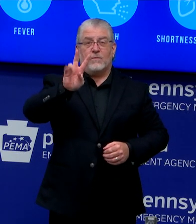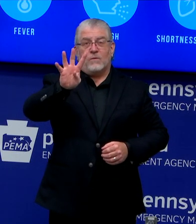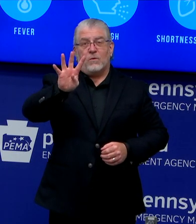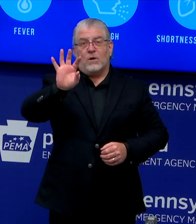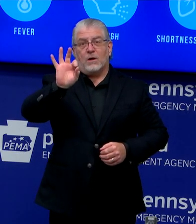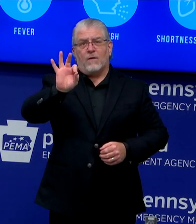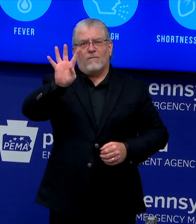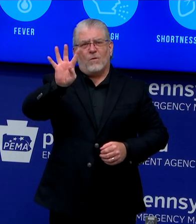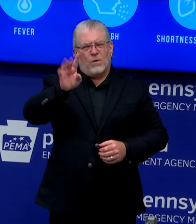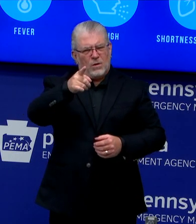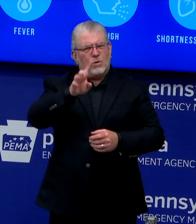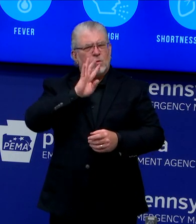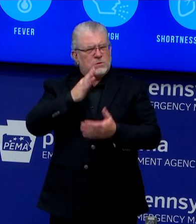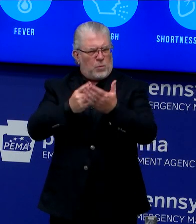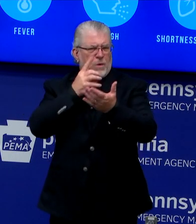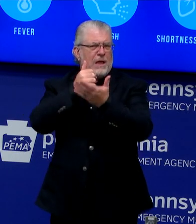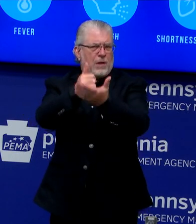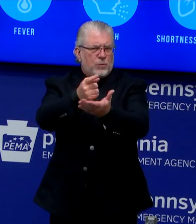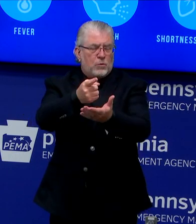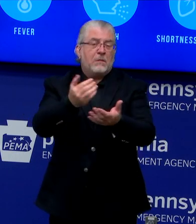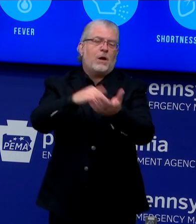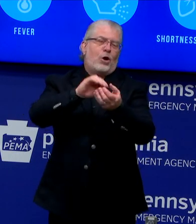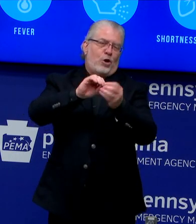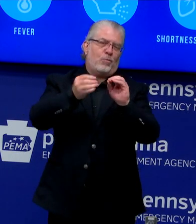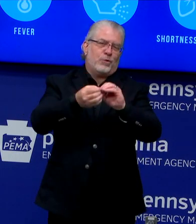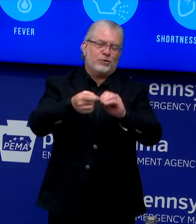1-855-284-2494. Again,